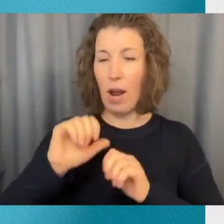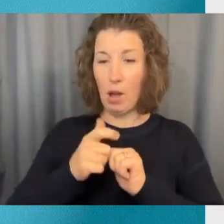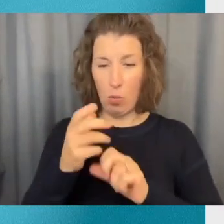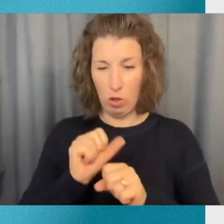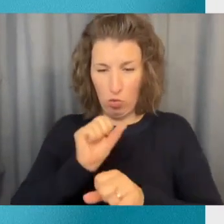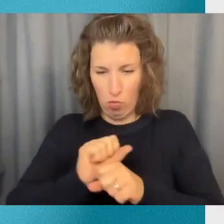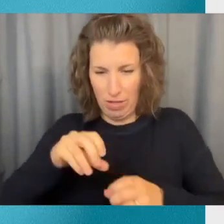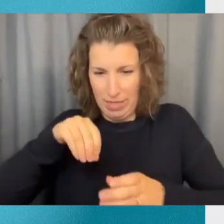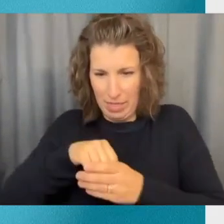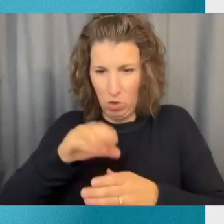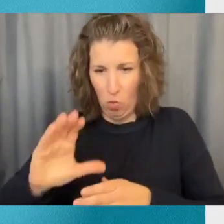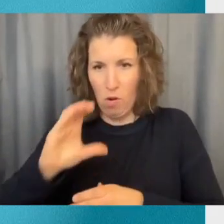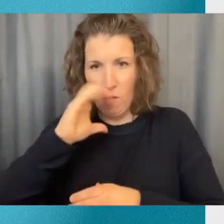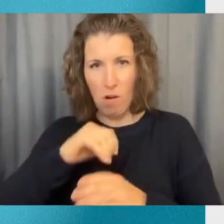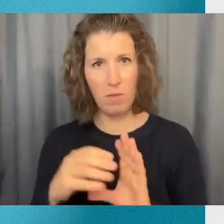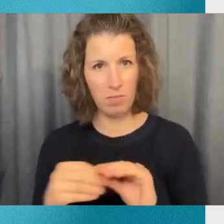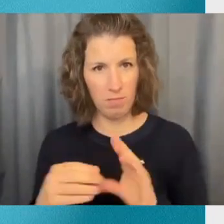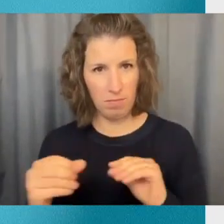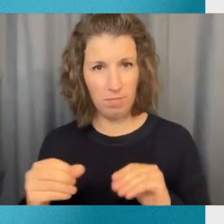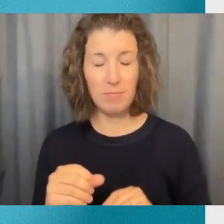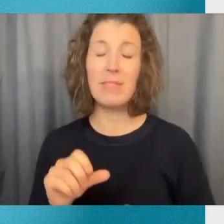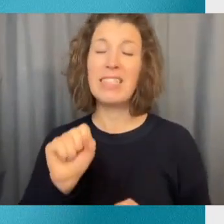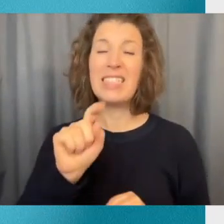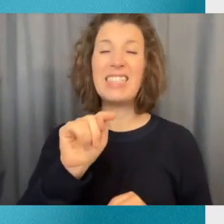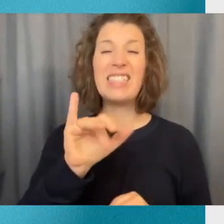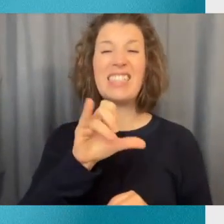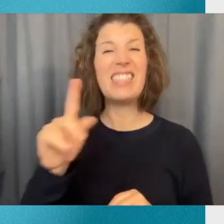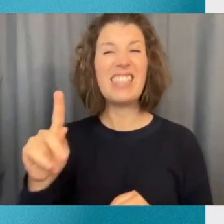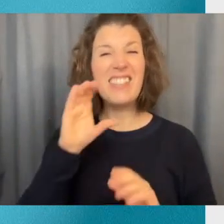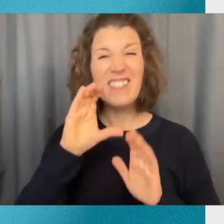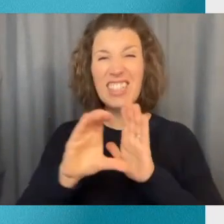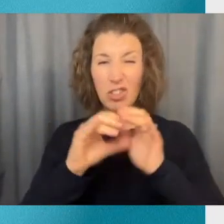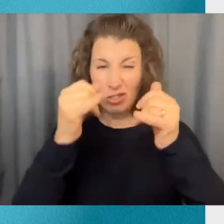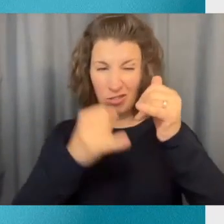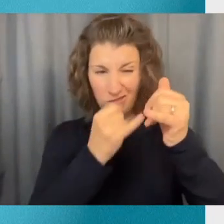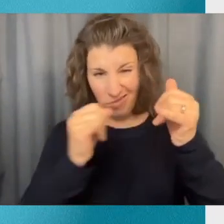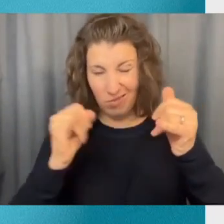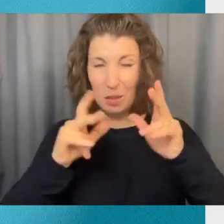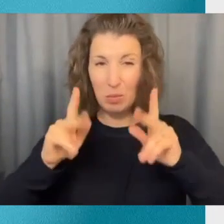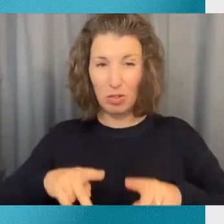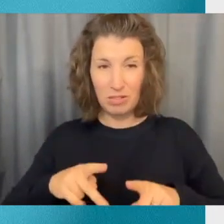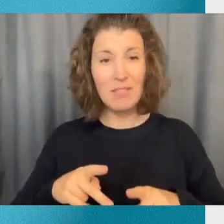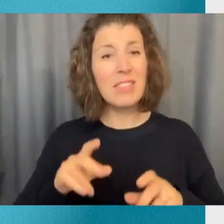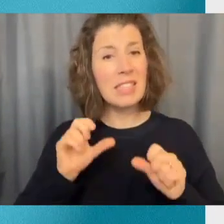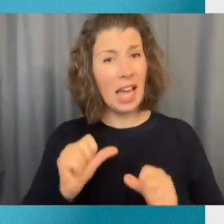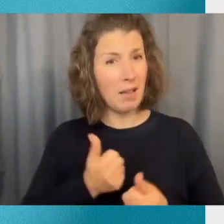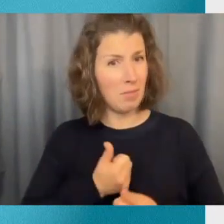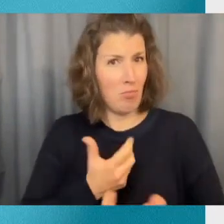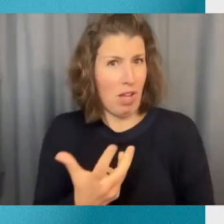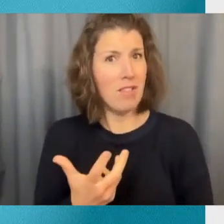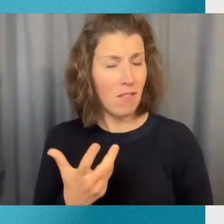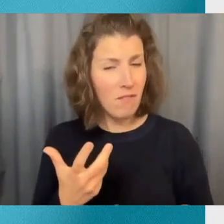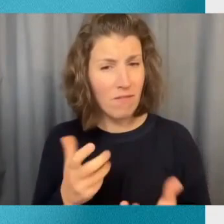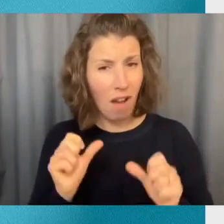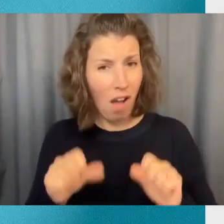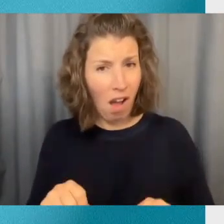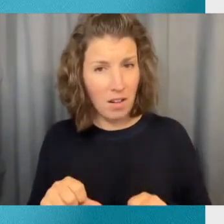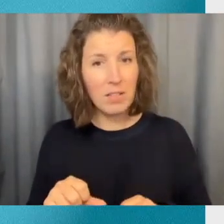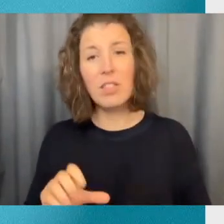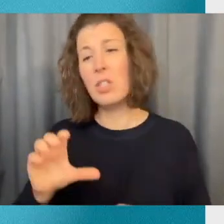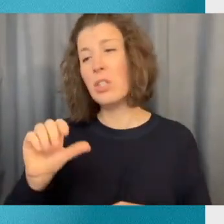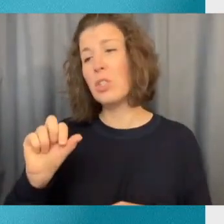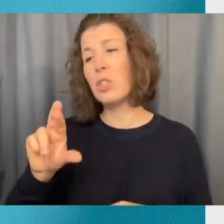comic. Stick figures work wonderfully. As you see from this example, stick figures can actually be pretty expressive. There's a cartoonist named